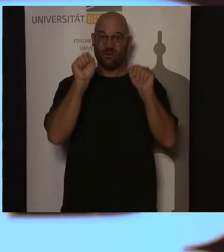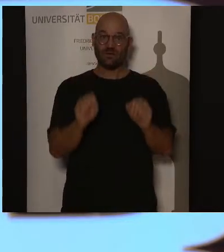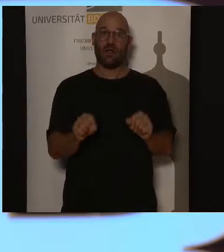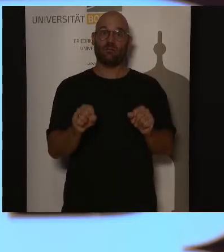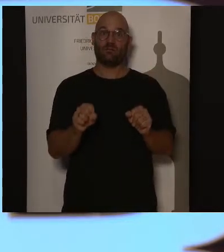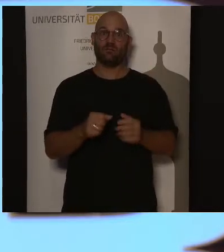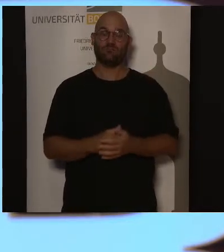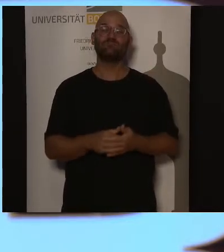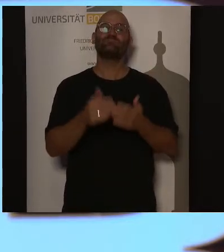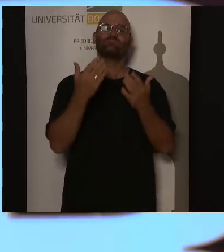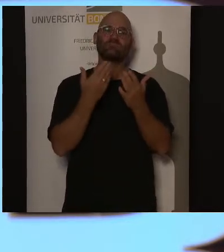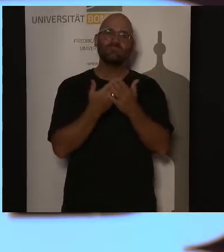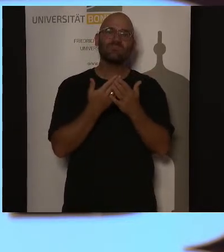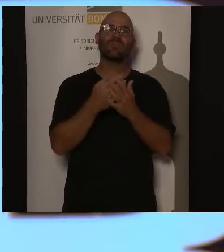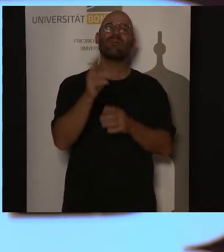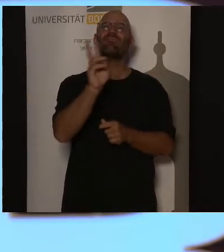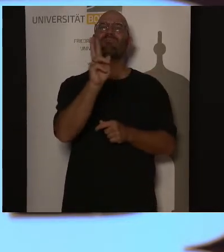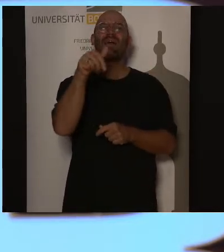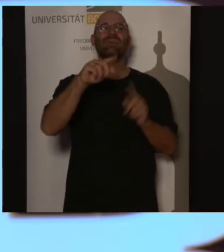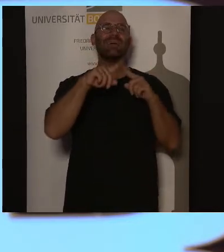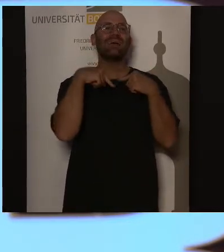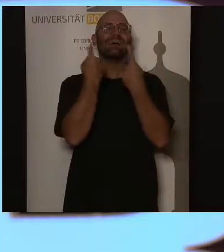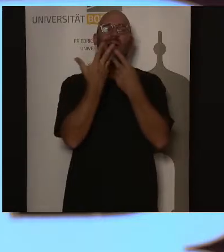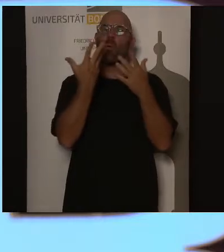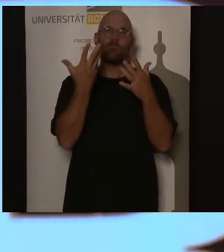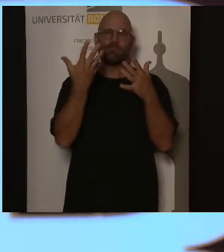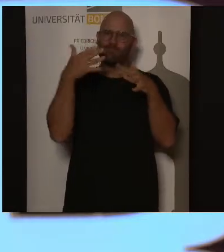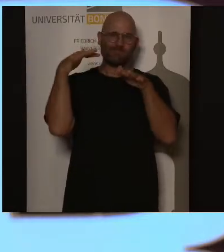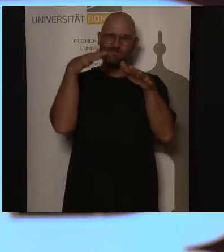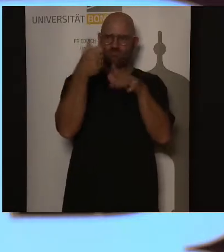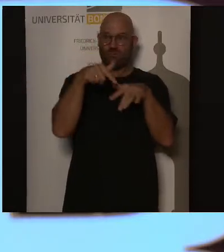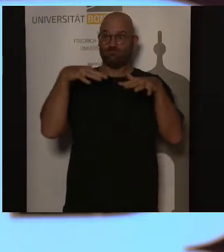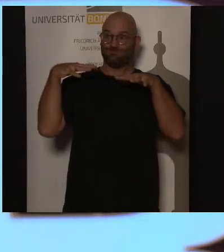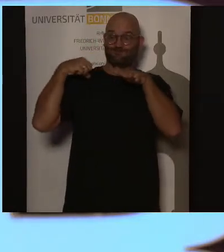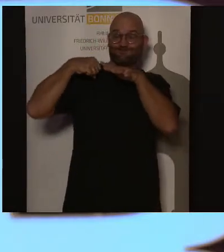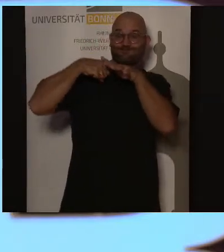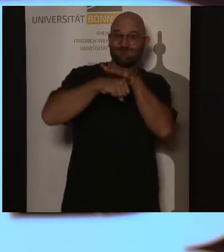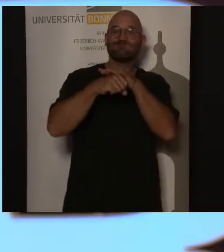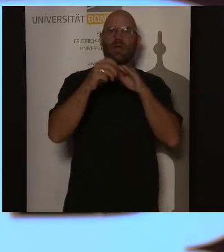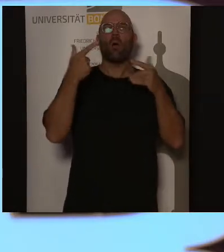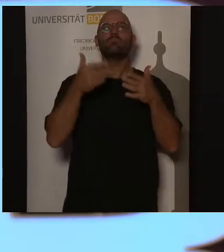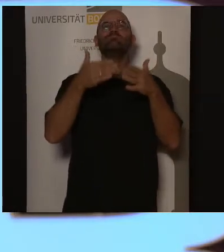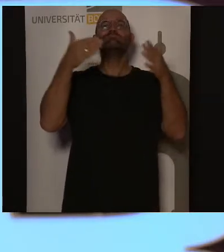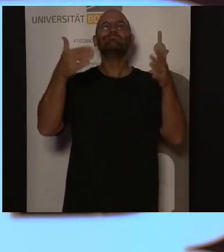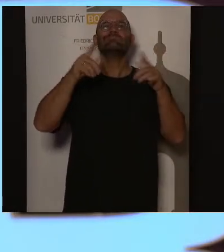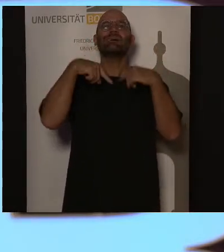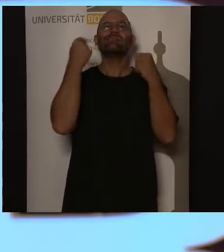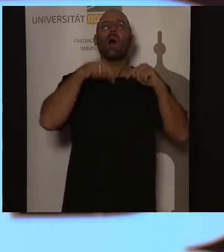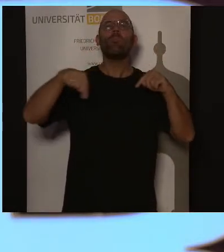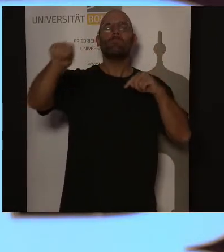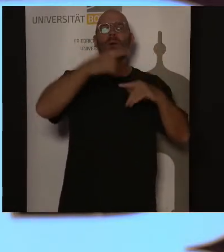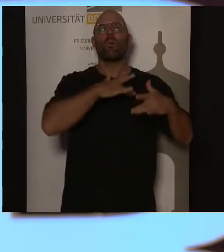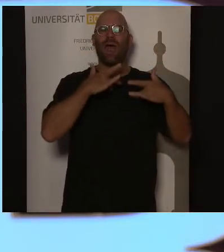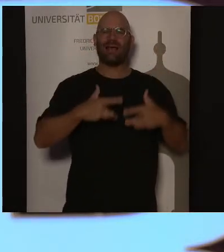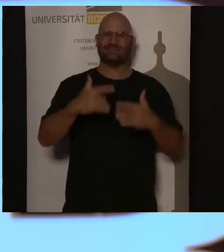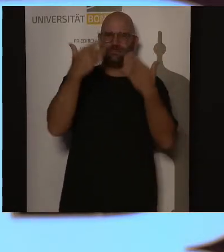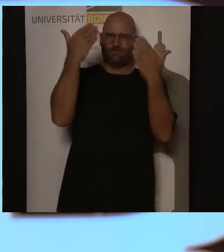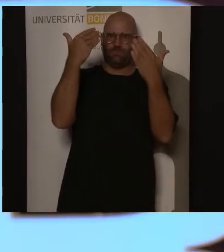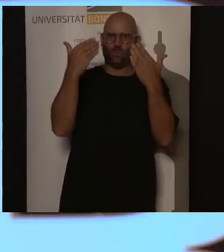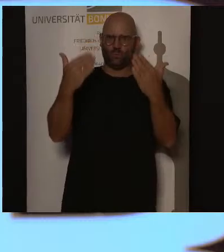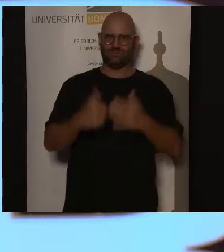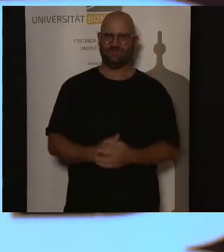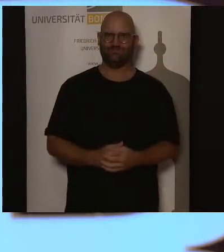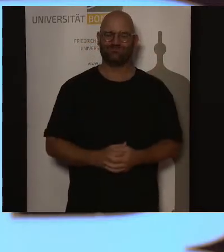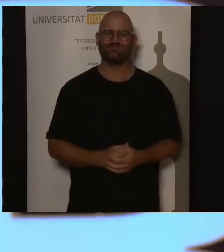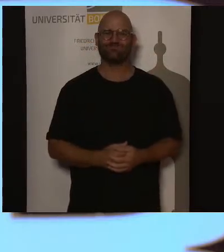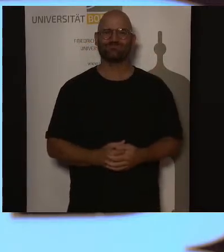8, and 9, and in the Arkadenhof. And so I'd like to take this opportunity to welcome all of the people who are